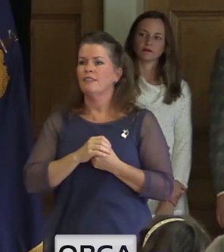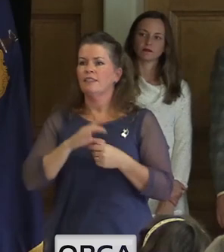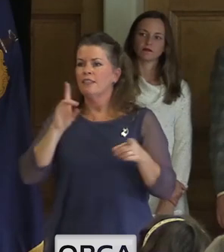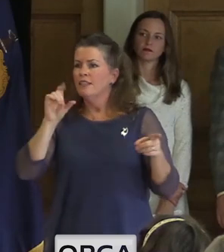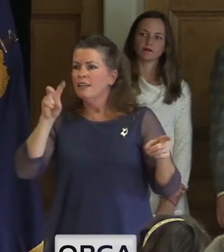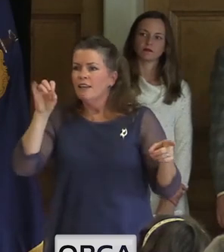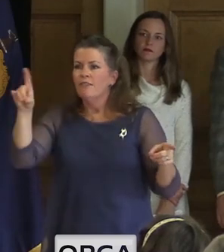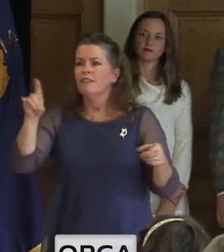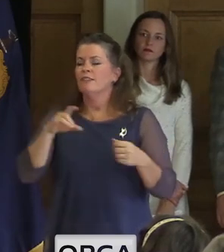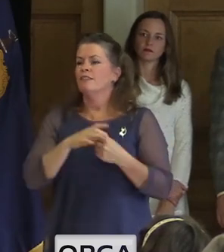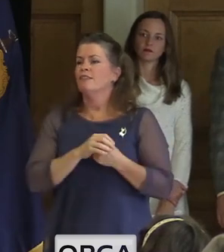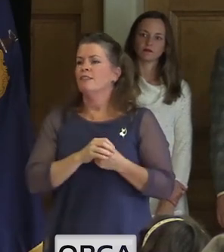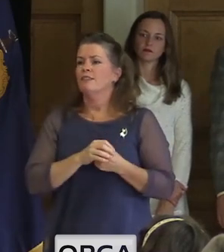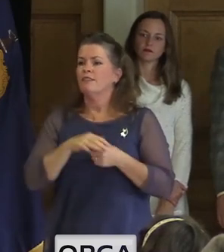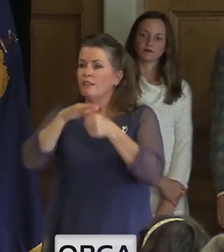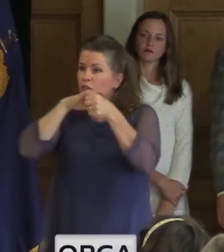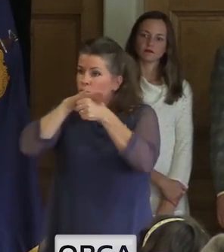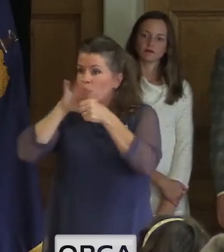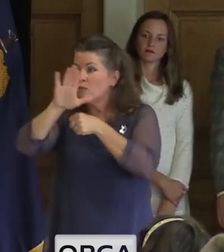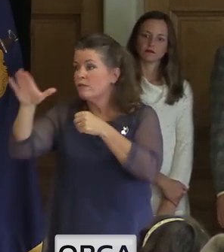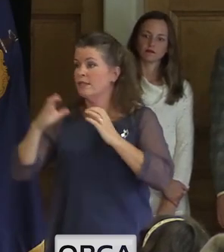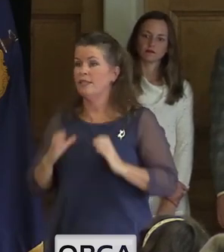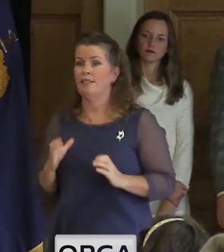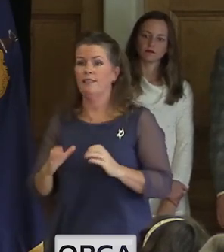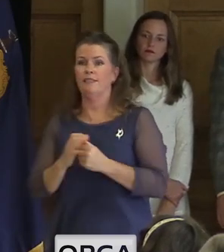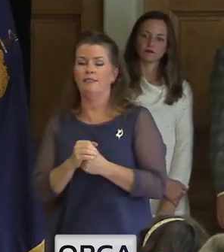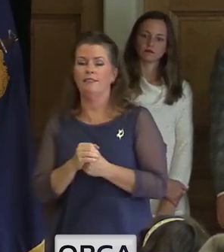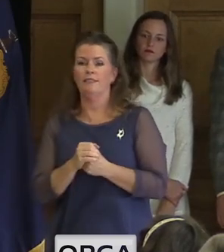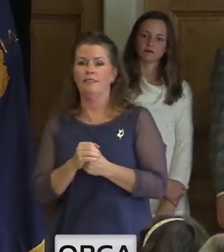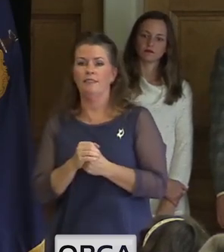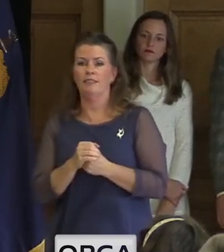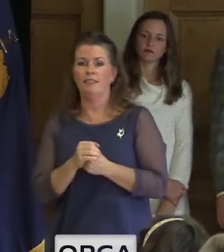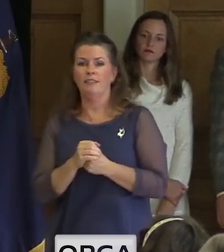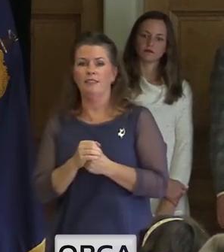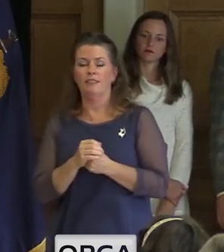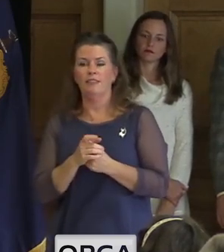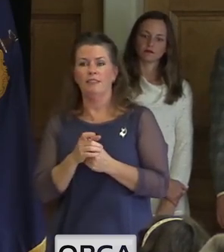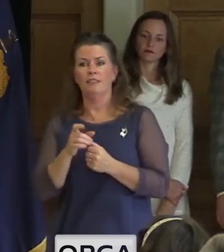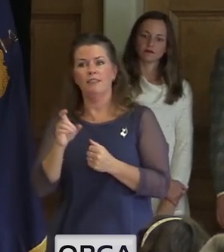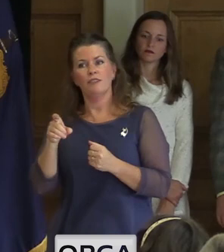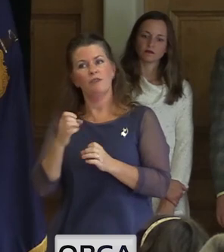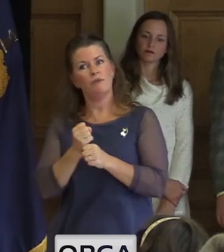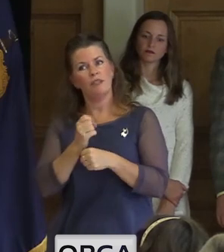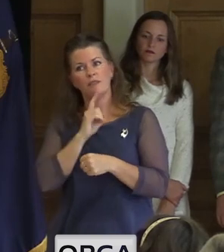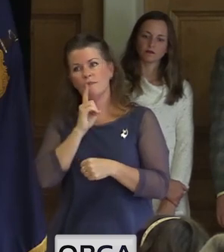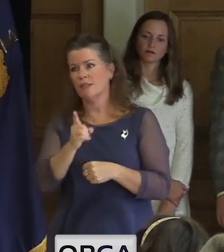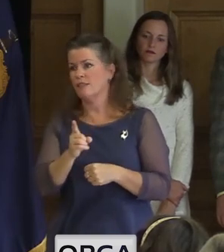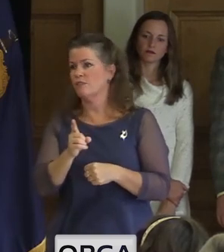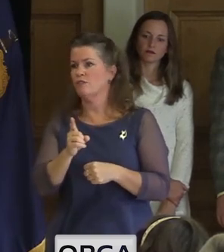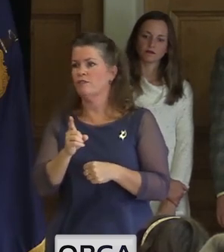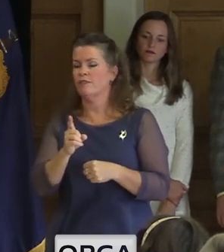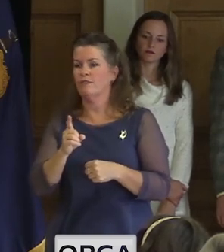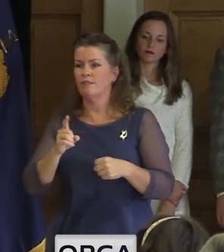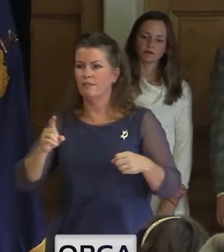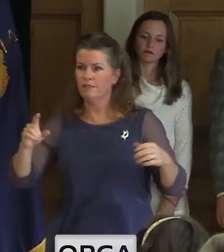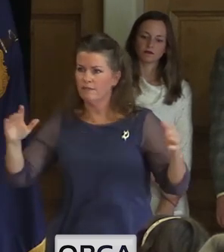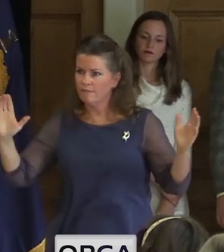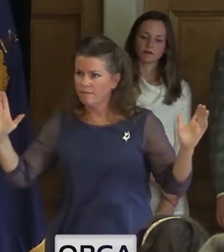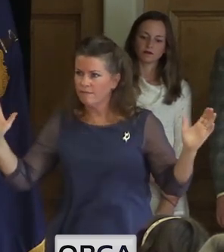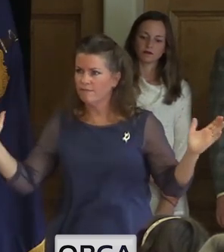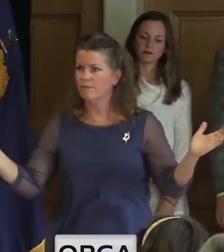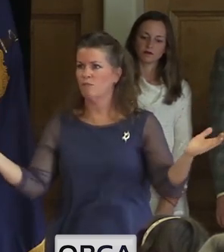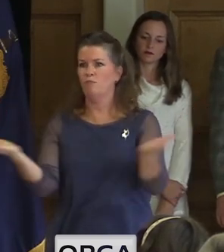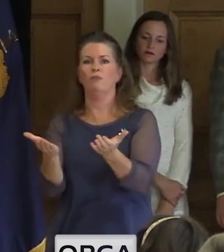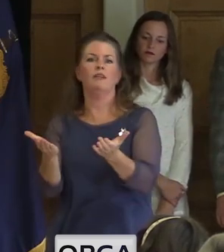Zuckerman's campaign and your local candidates, it's that we make sure that we bring out